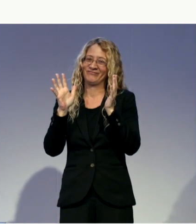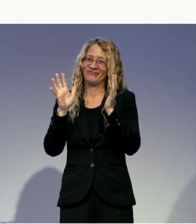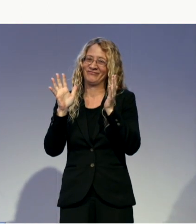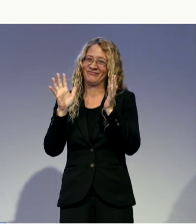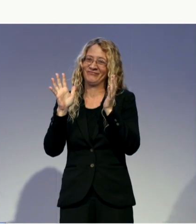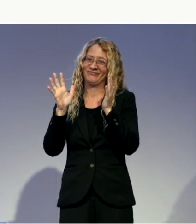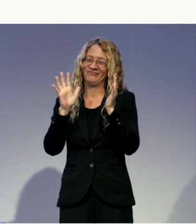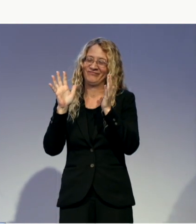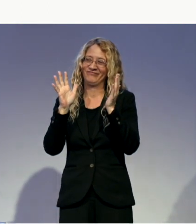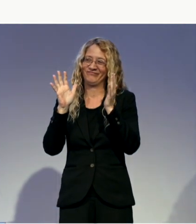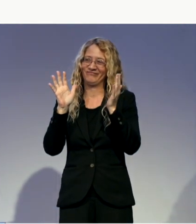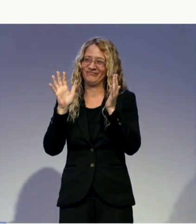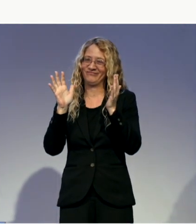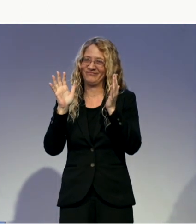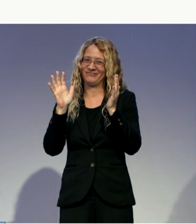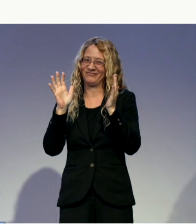you. This